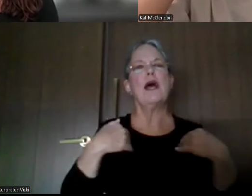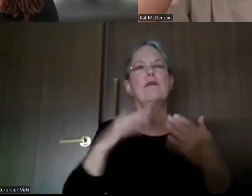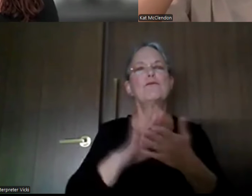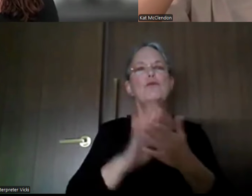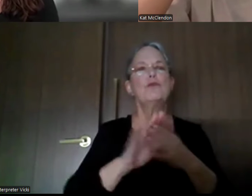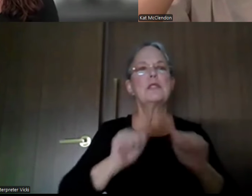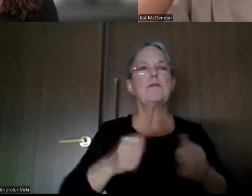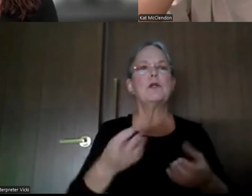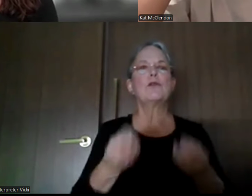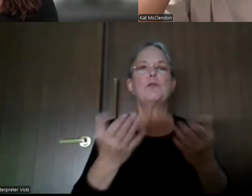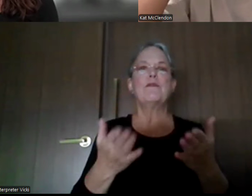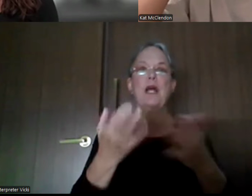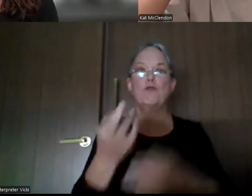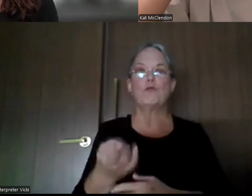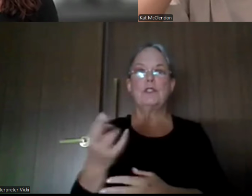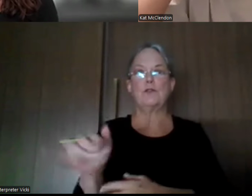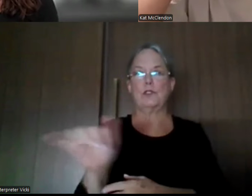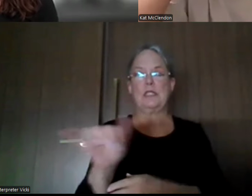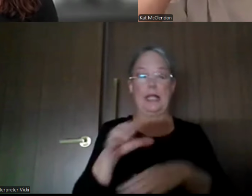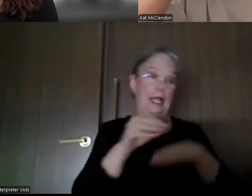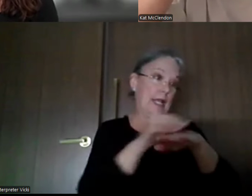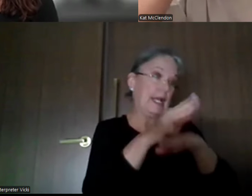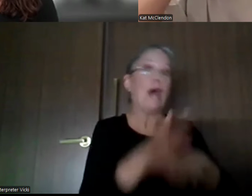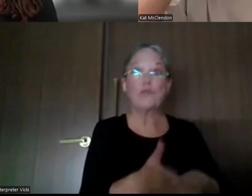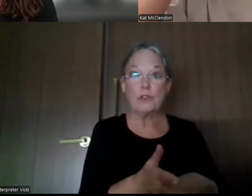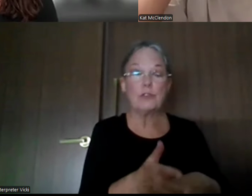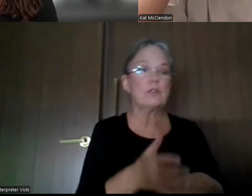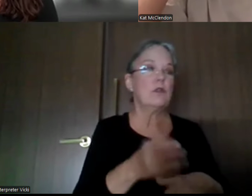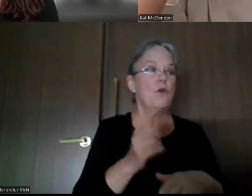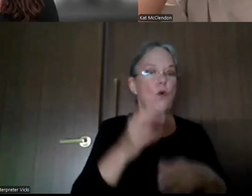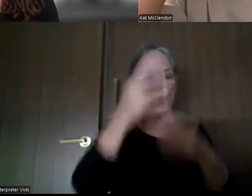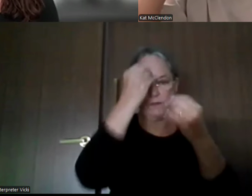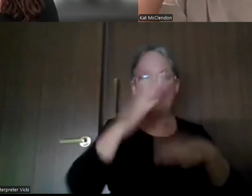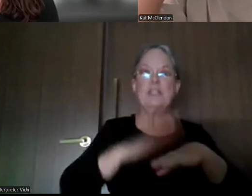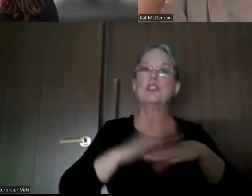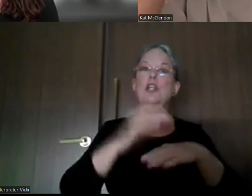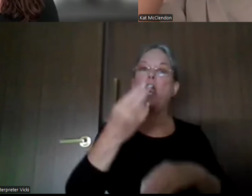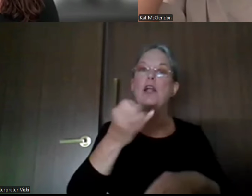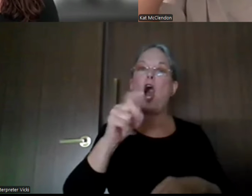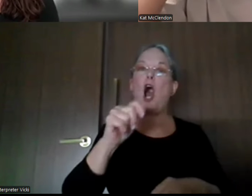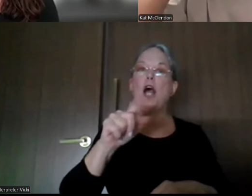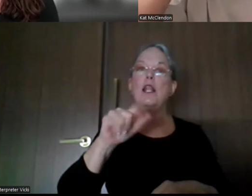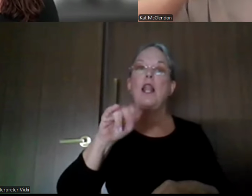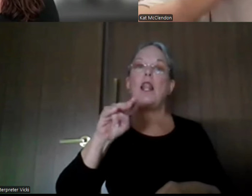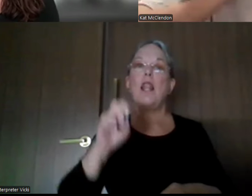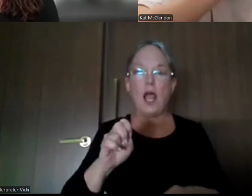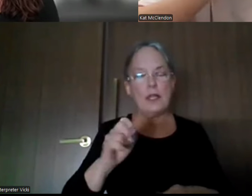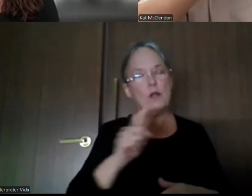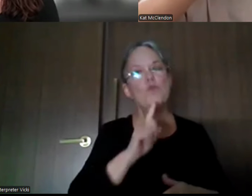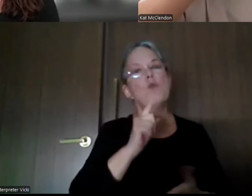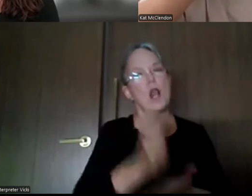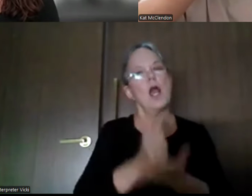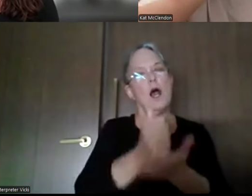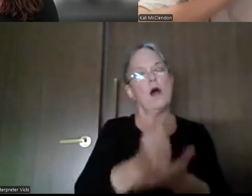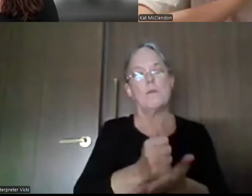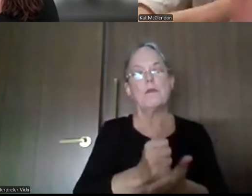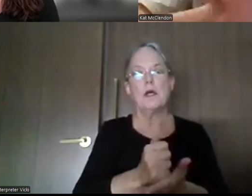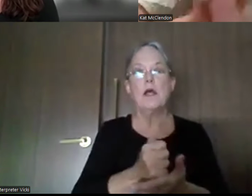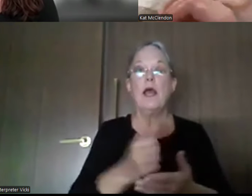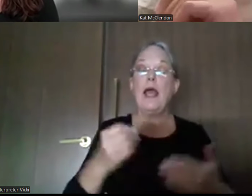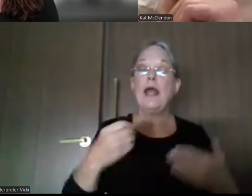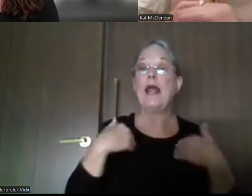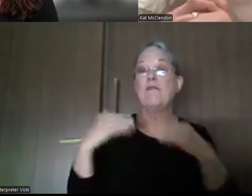provide resources such as counselors or information on the hotline is really helpful. And again, I think just having